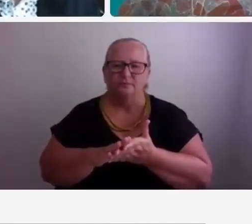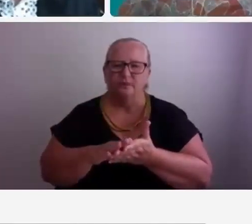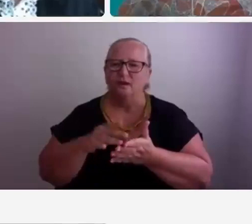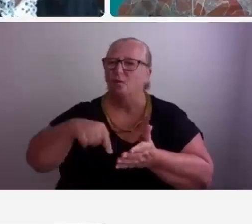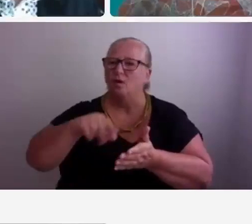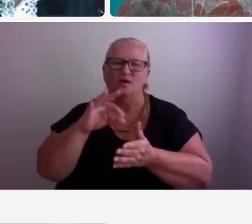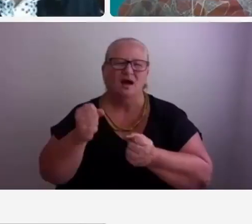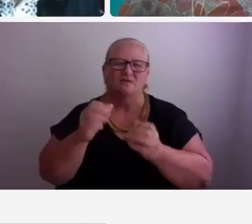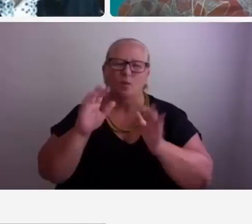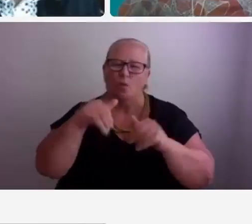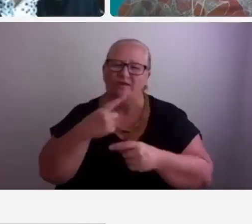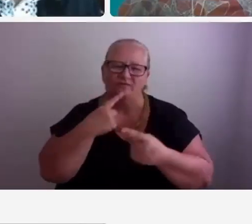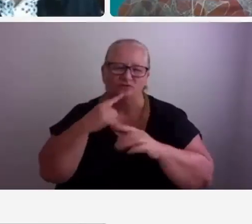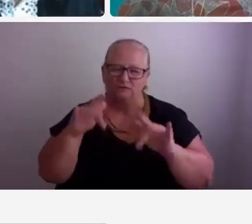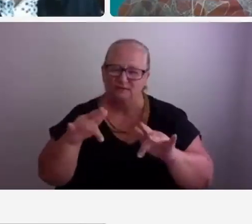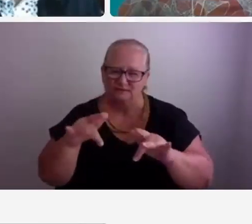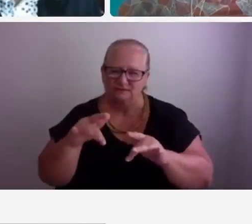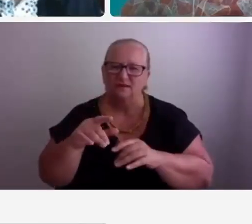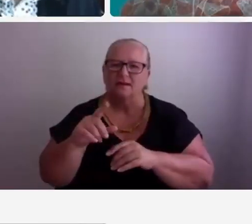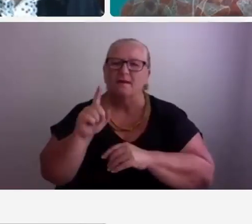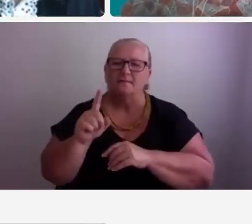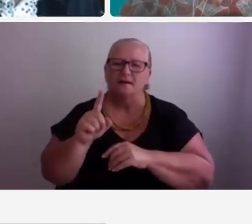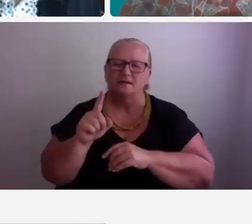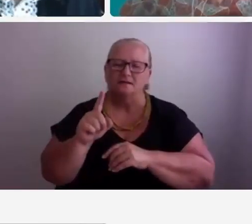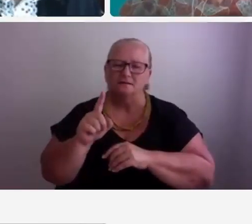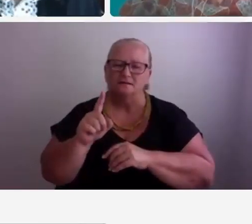all the details, to be frank, I guess,